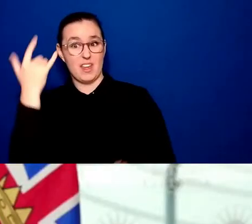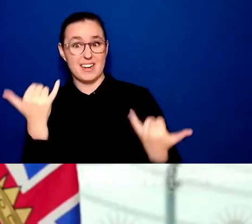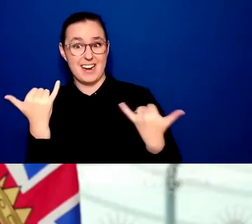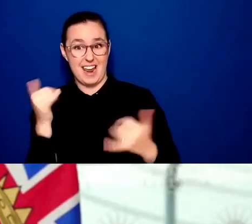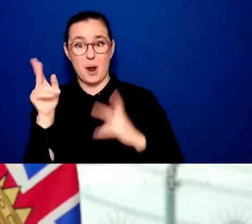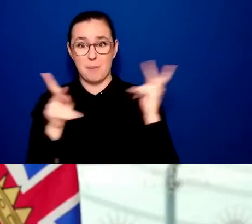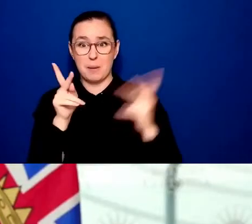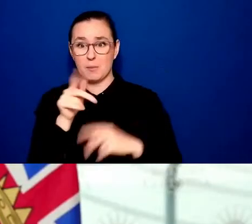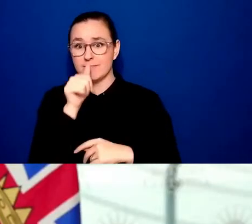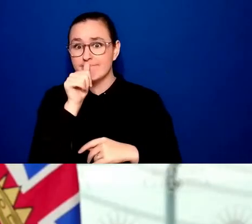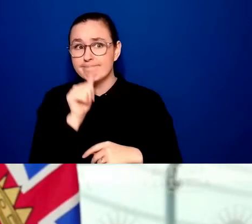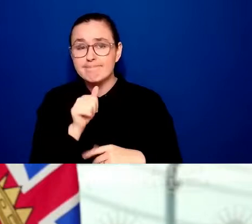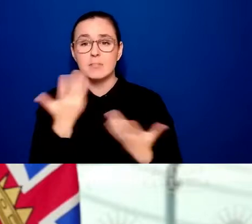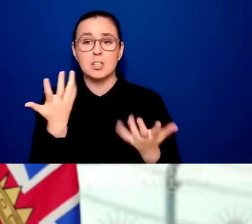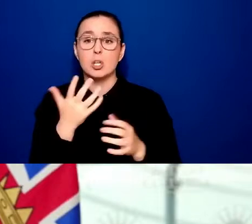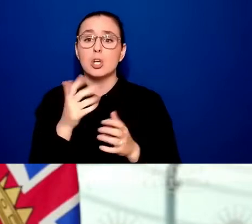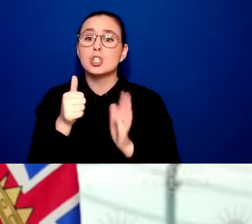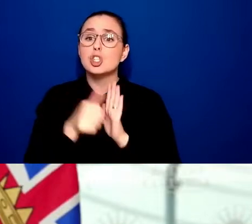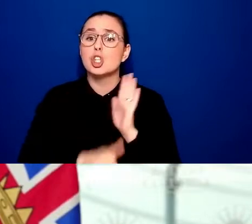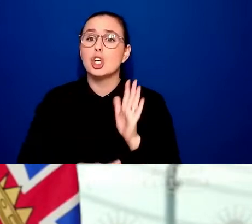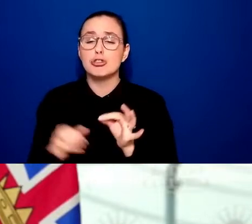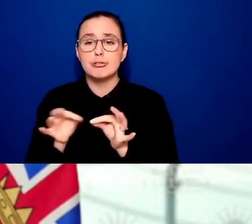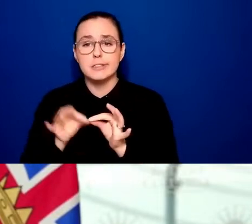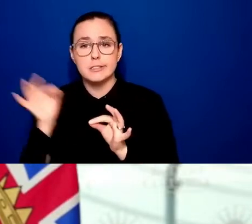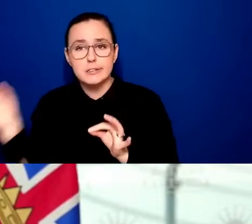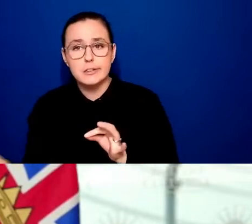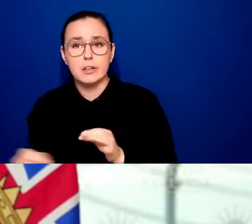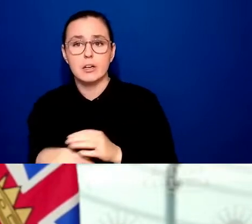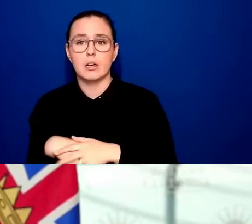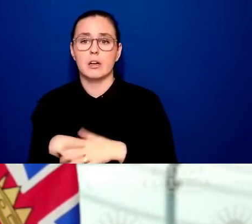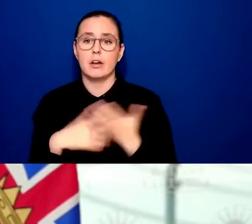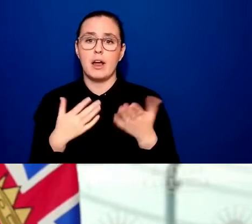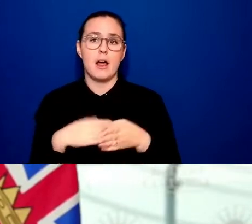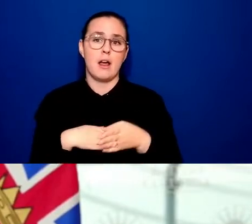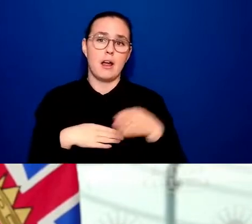my neighbor's ability to get care for